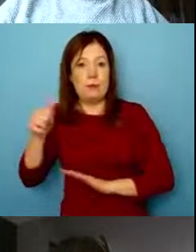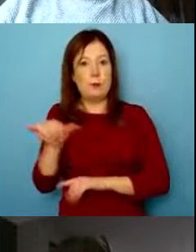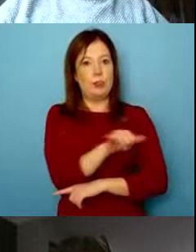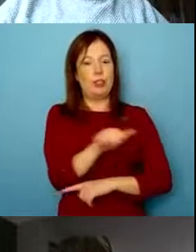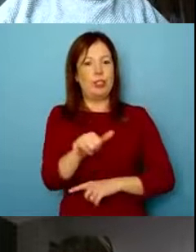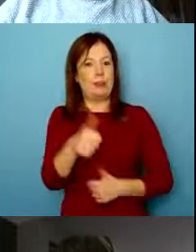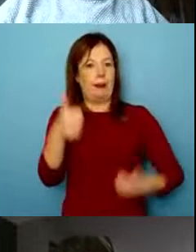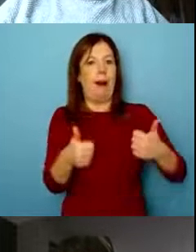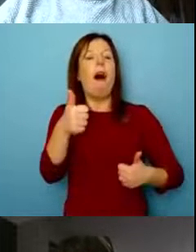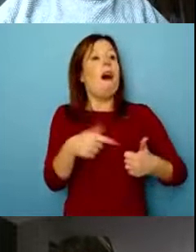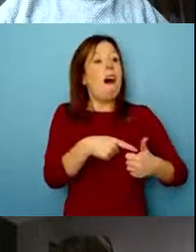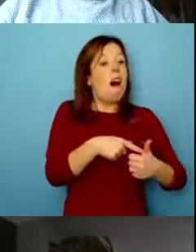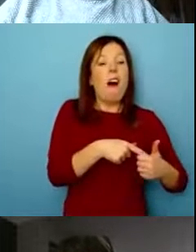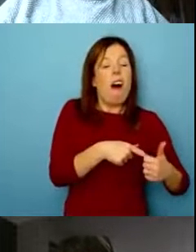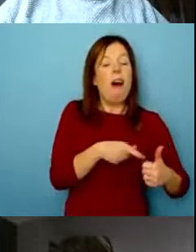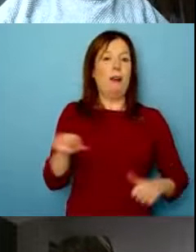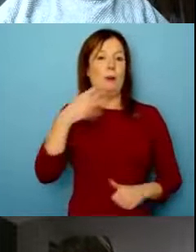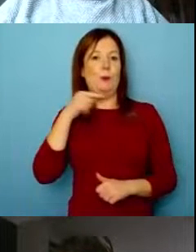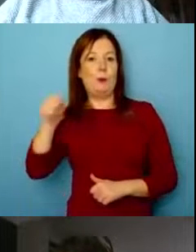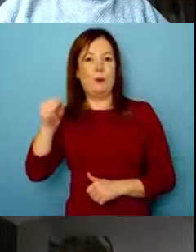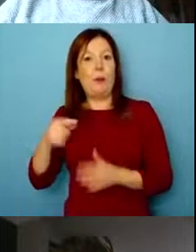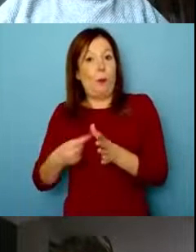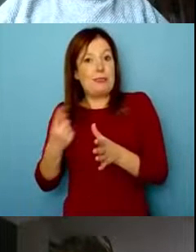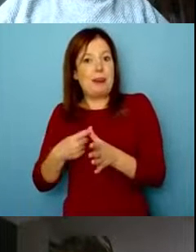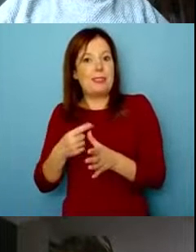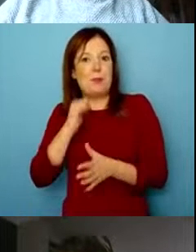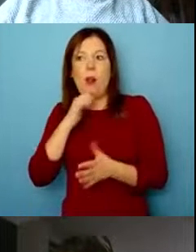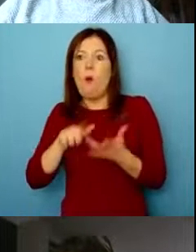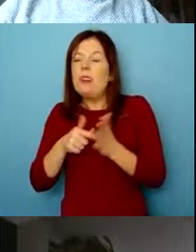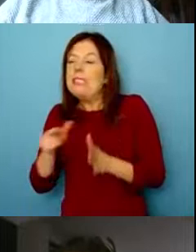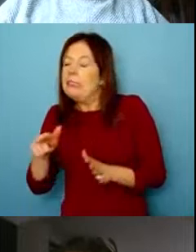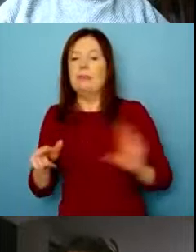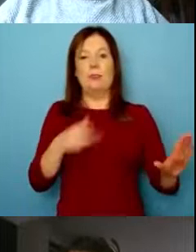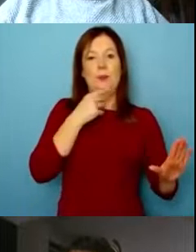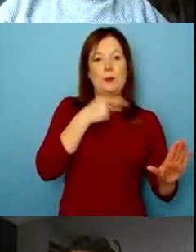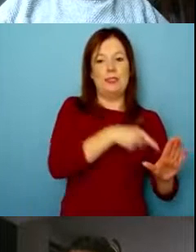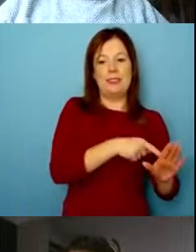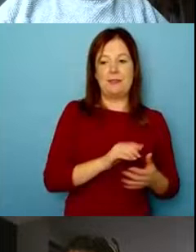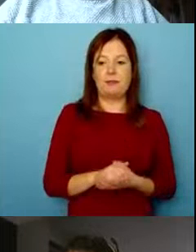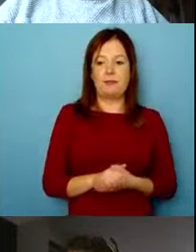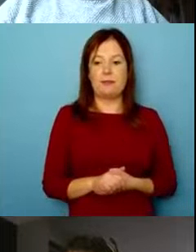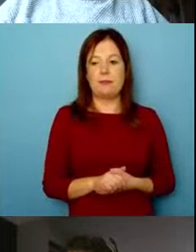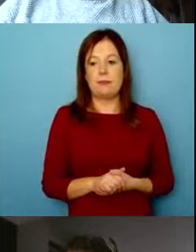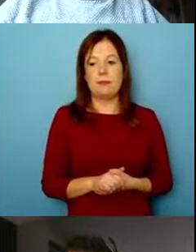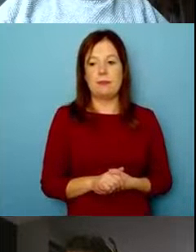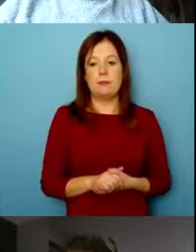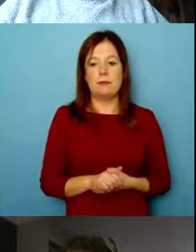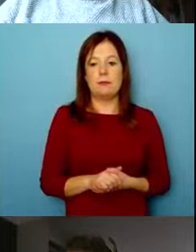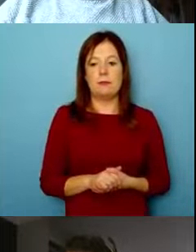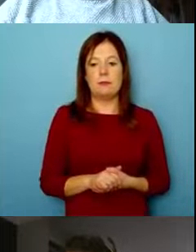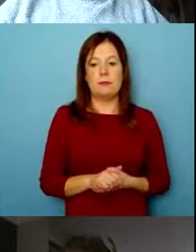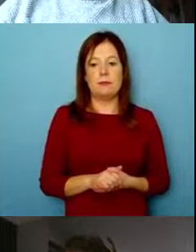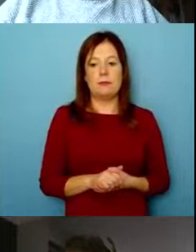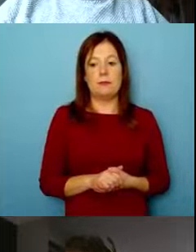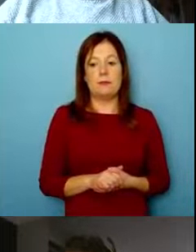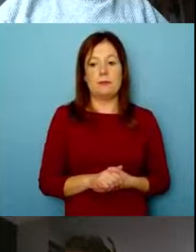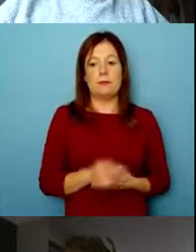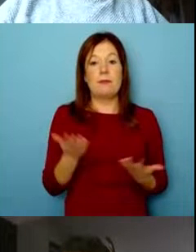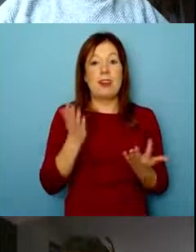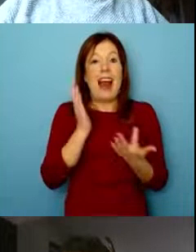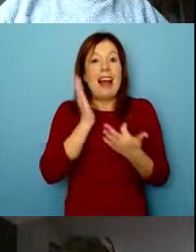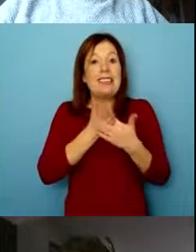data from the TV settings menus to become available to the applications. So there should be no more application menus for